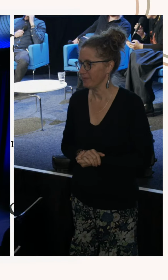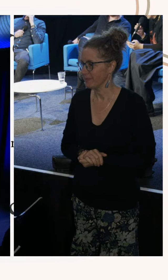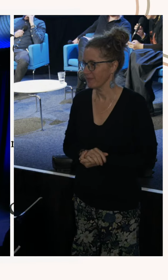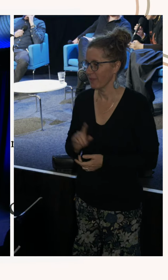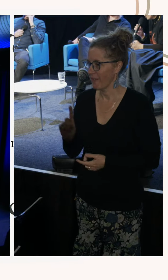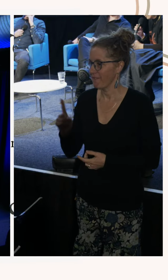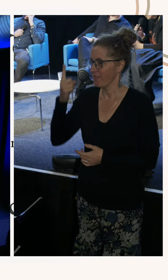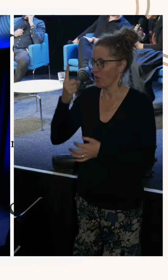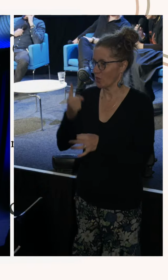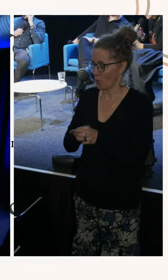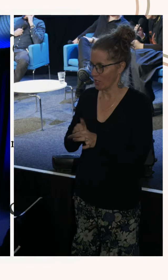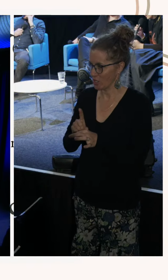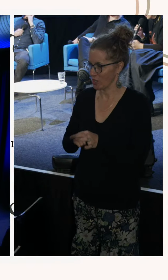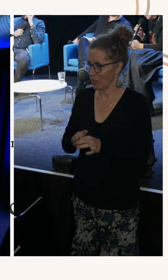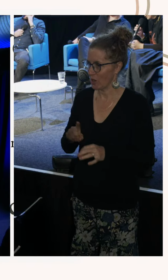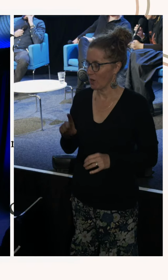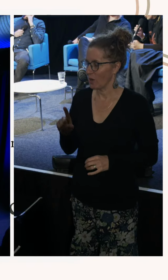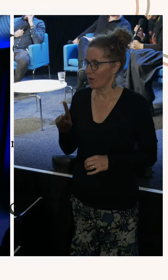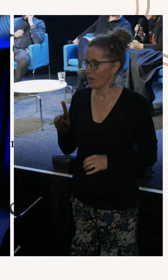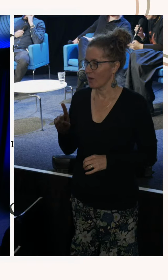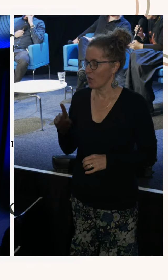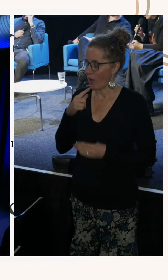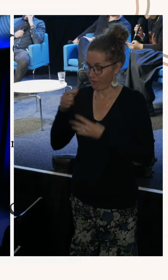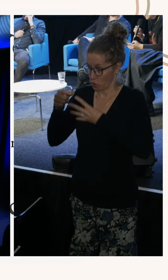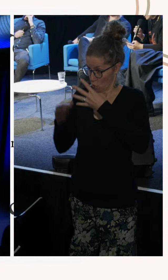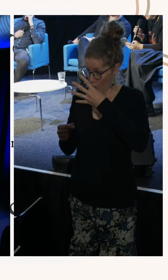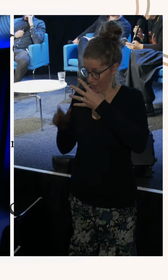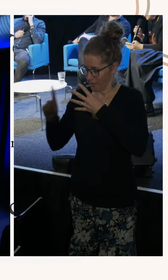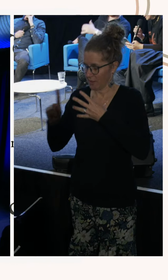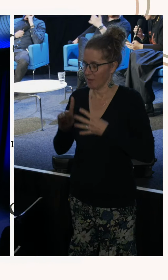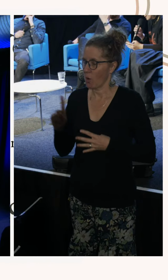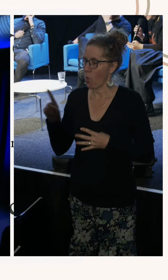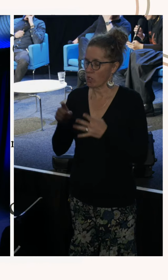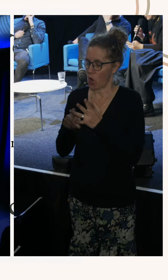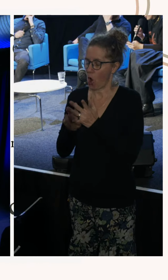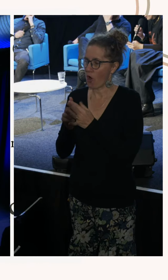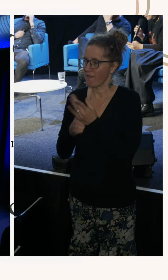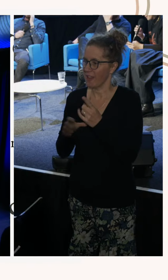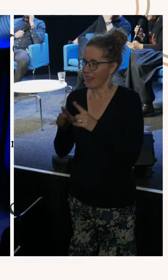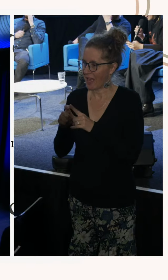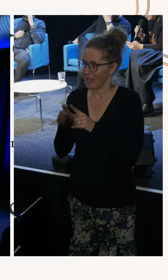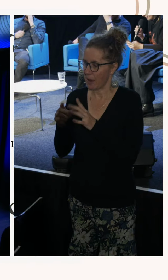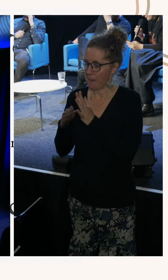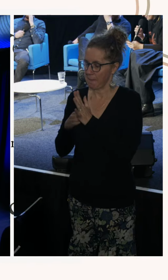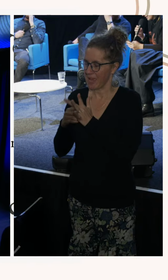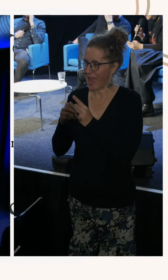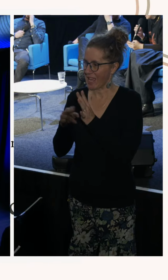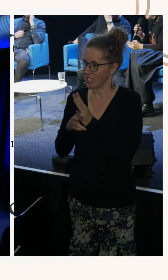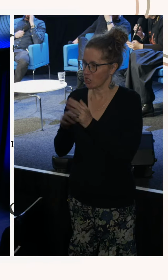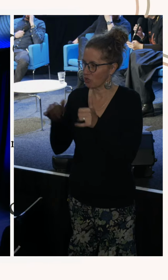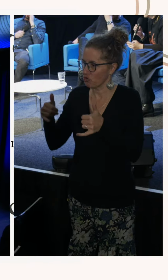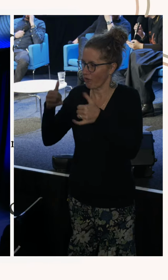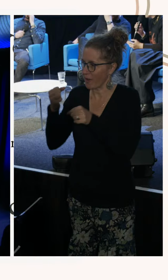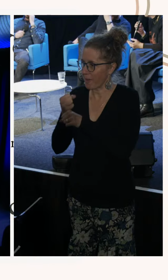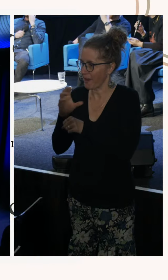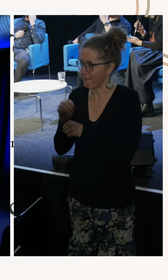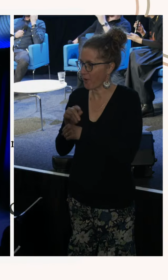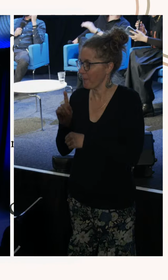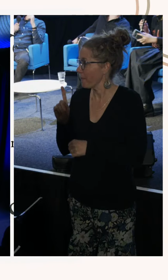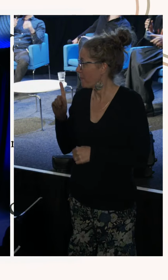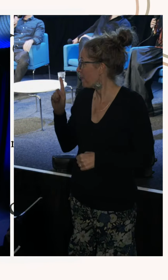first question. What is, and this is multiple choice, what is the Overland Meanjin trophy made out of? Emu.